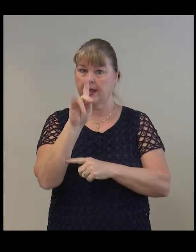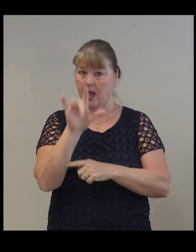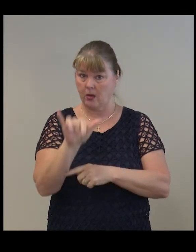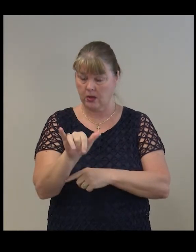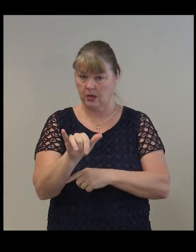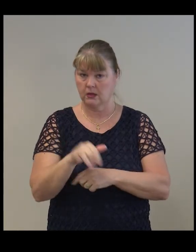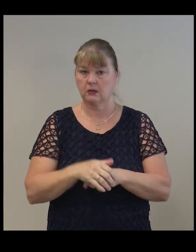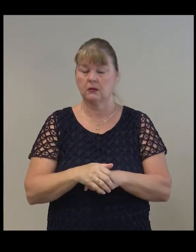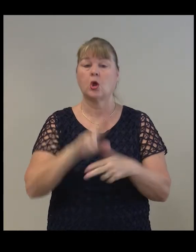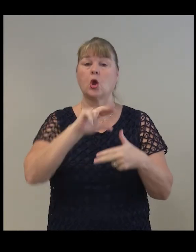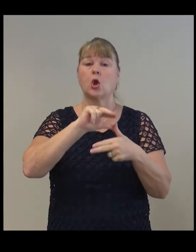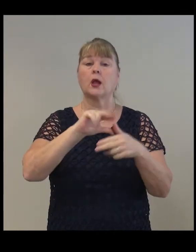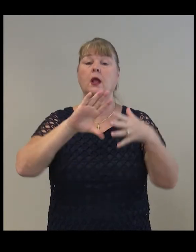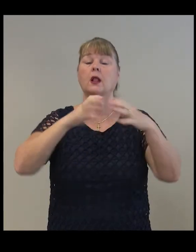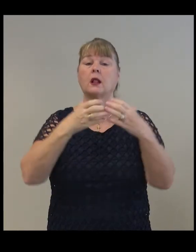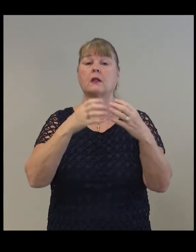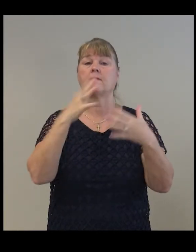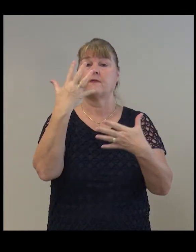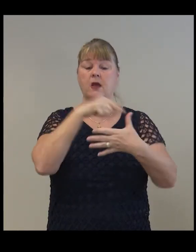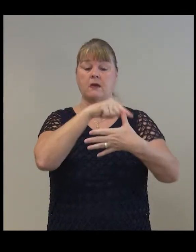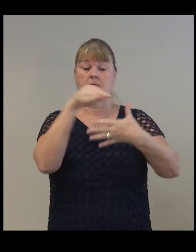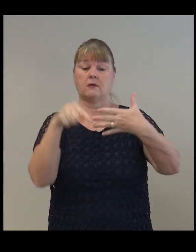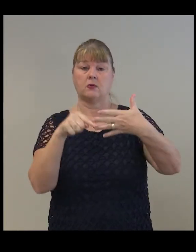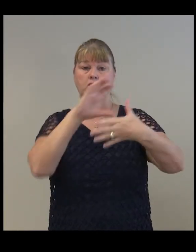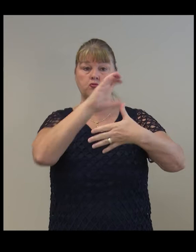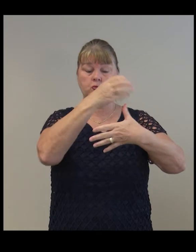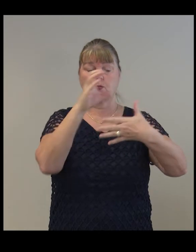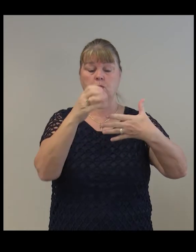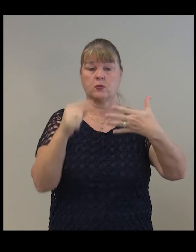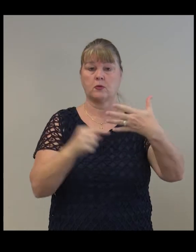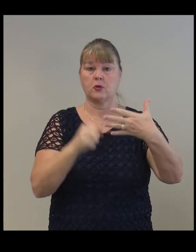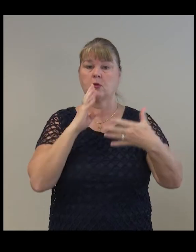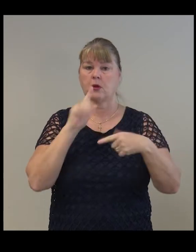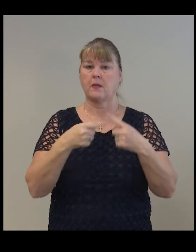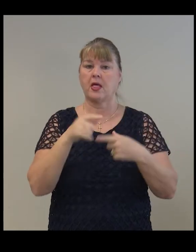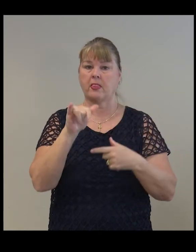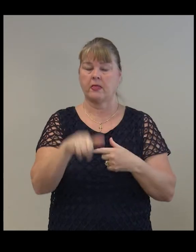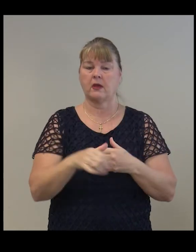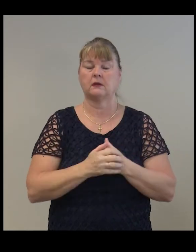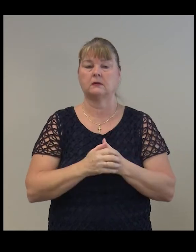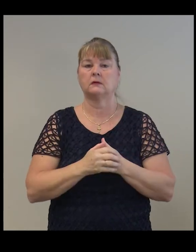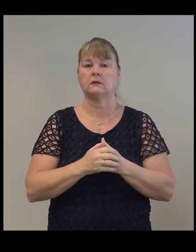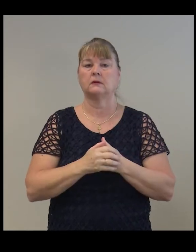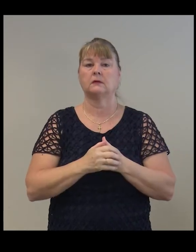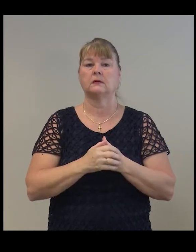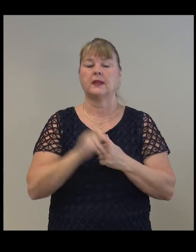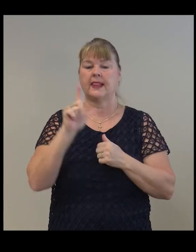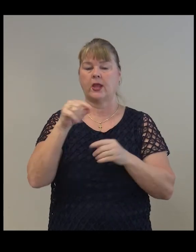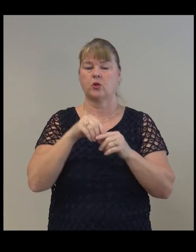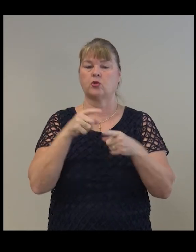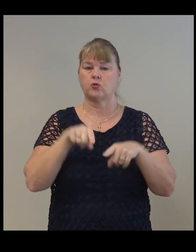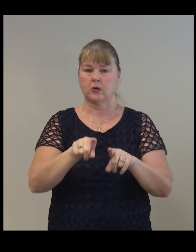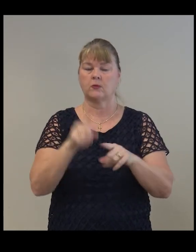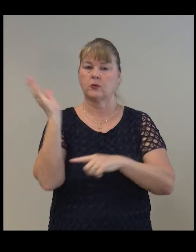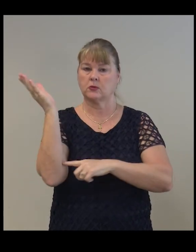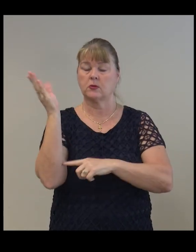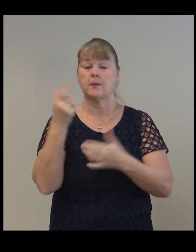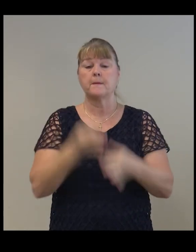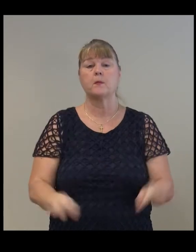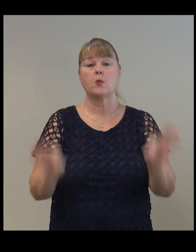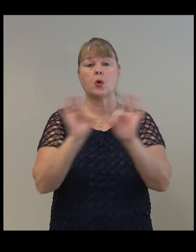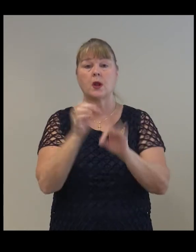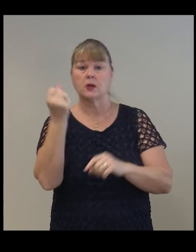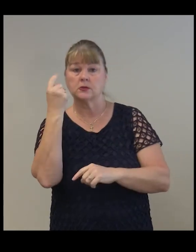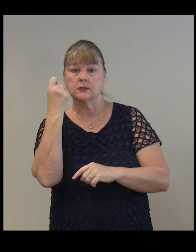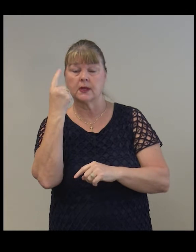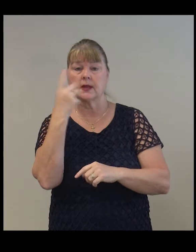classified into 5 different categories, and we'll talk about what those categories mean later on in the presentation. But it's important to understand and to